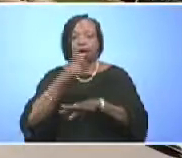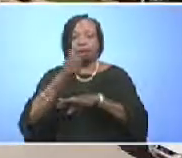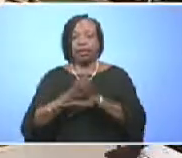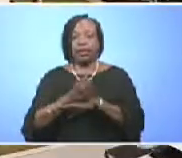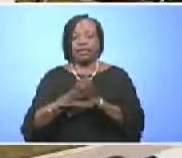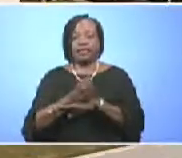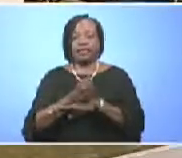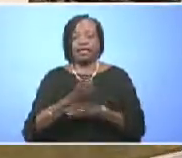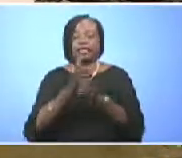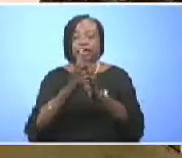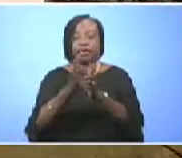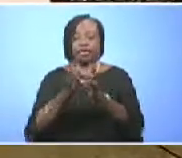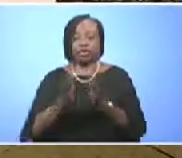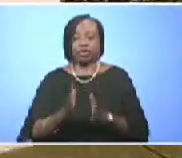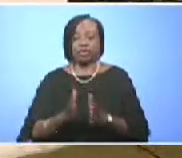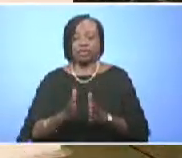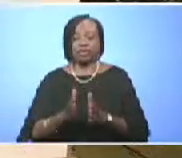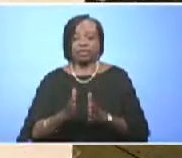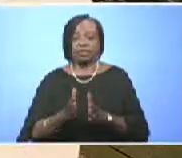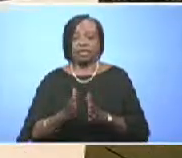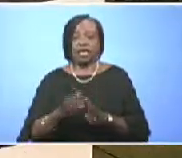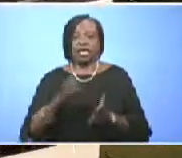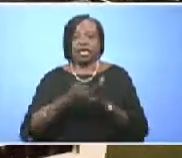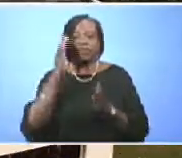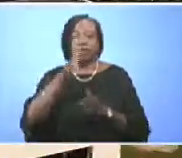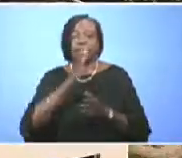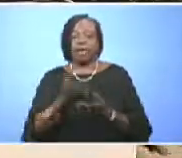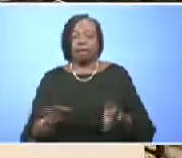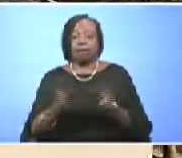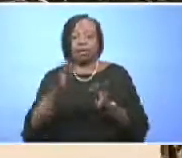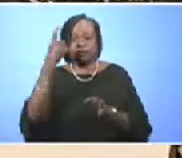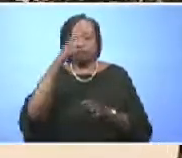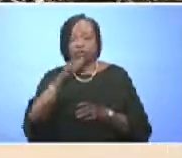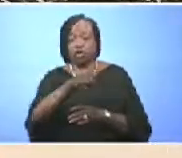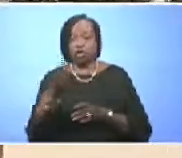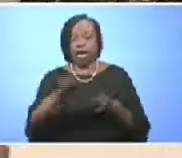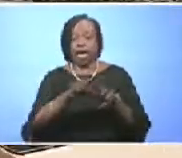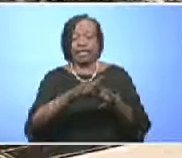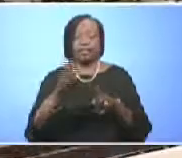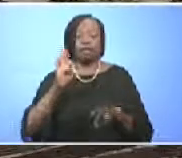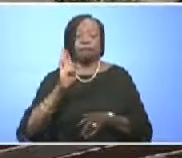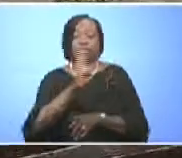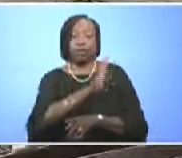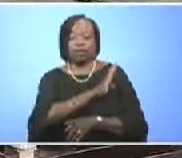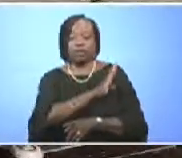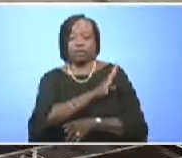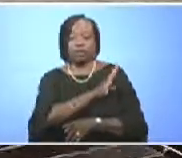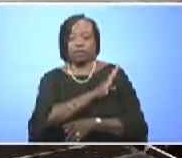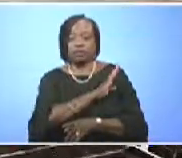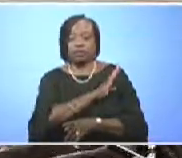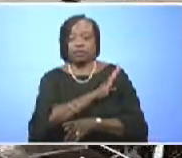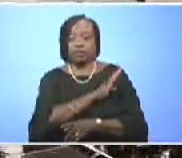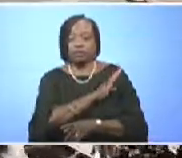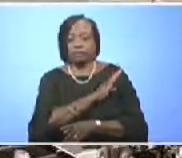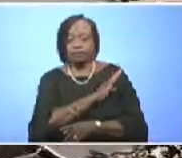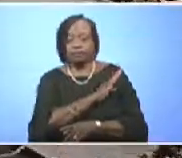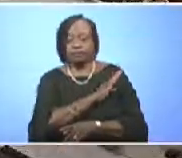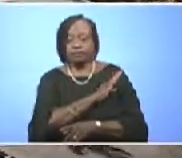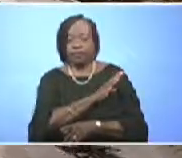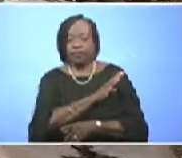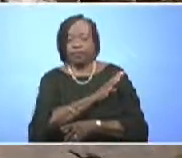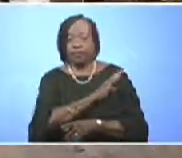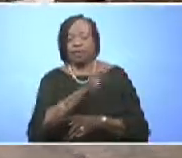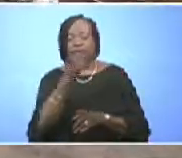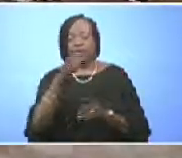directors. It's going to be important for you as a board to be able to move ahead with the rate